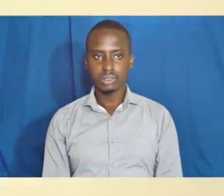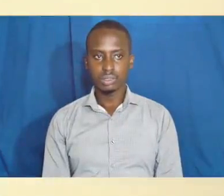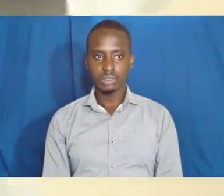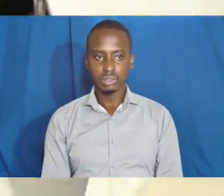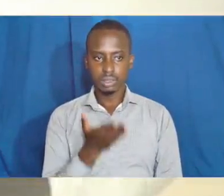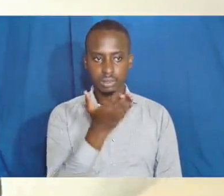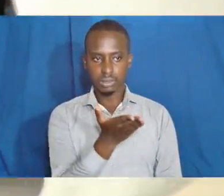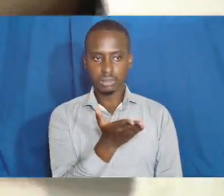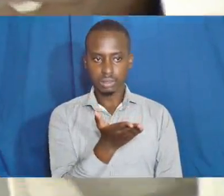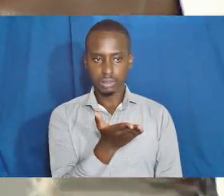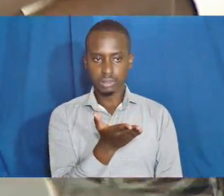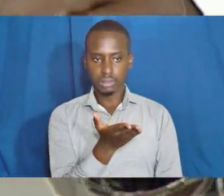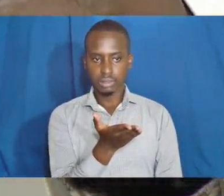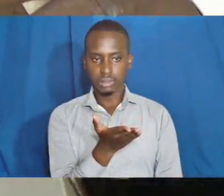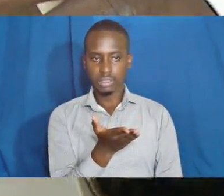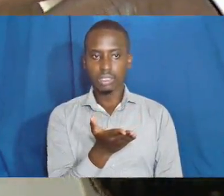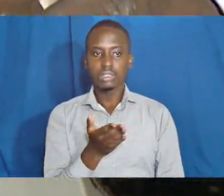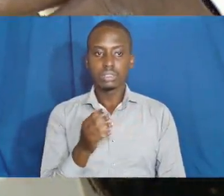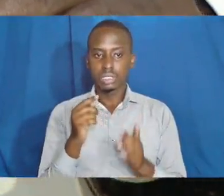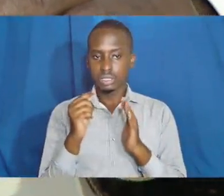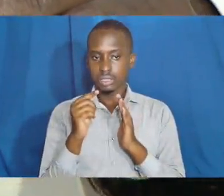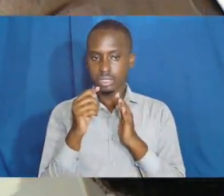So this is some compound.